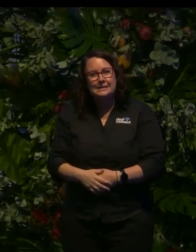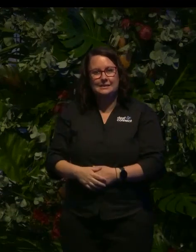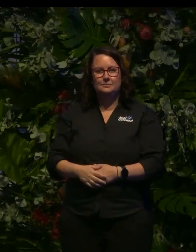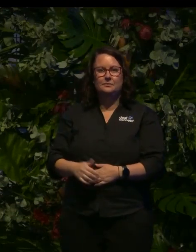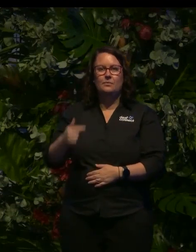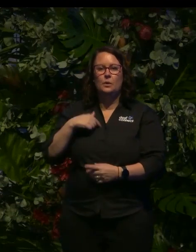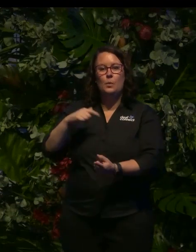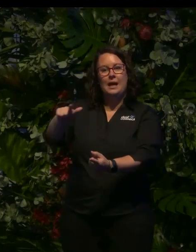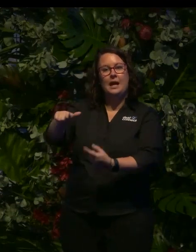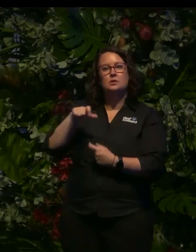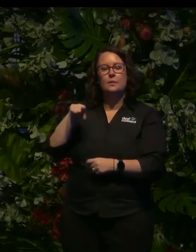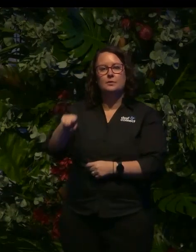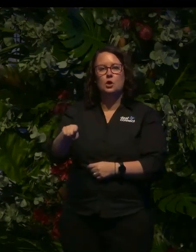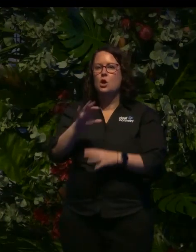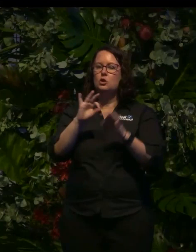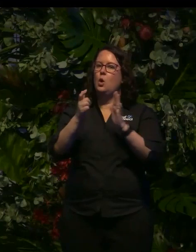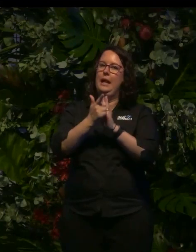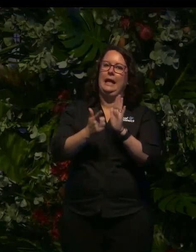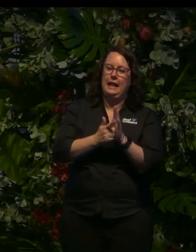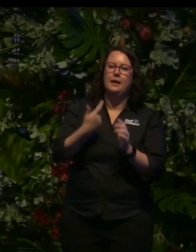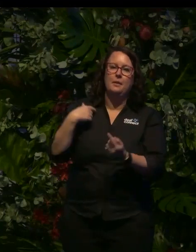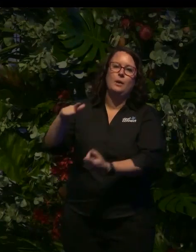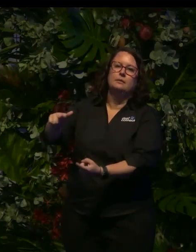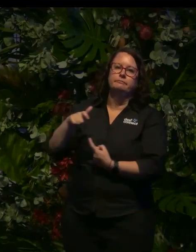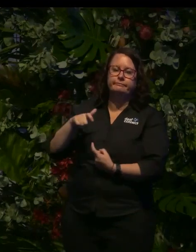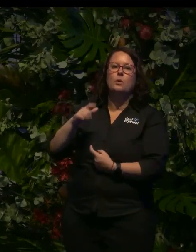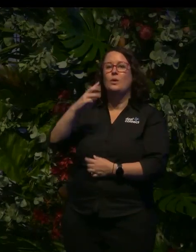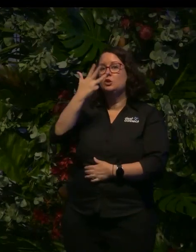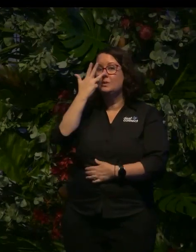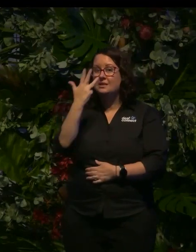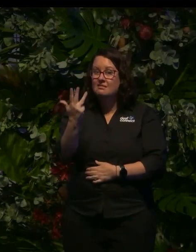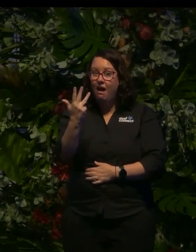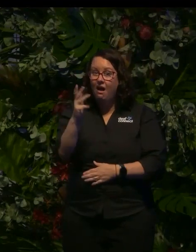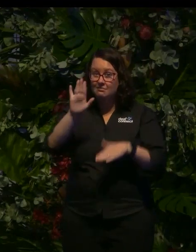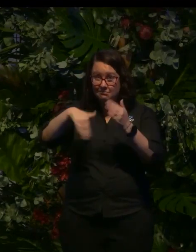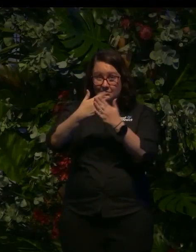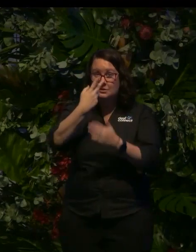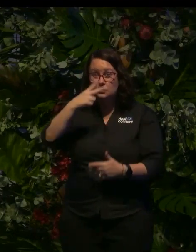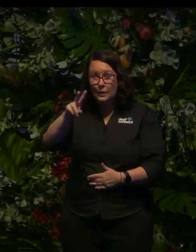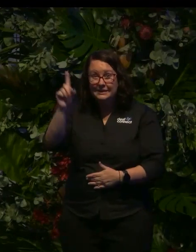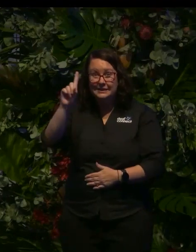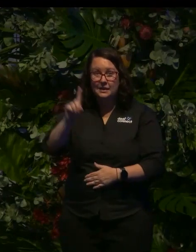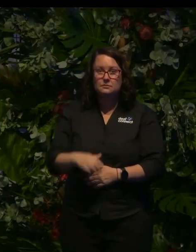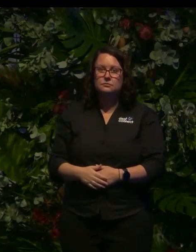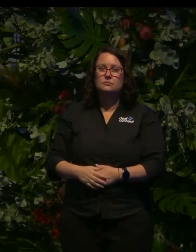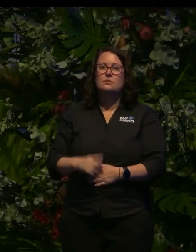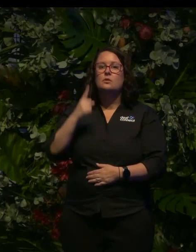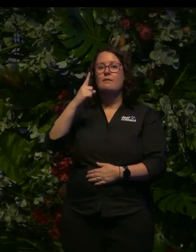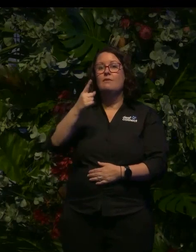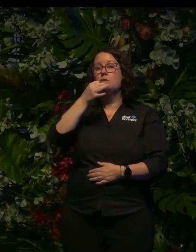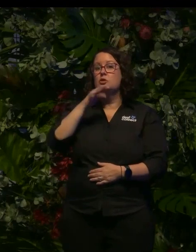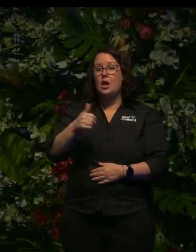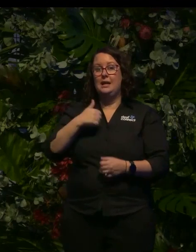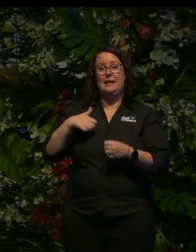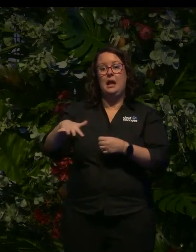adopted her not legally, when she was 9. And she, the first child in our region, I